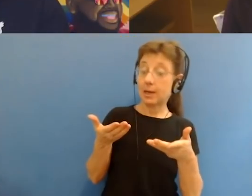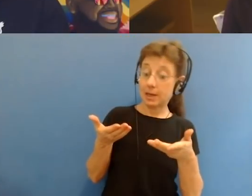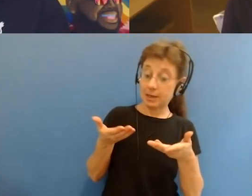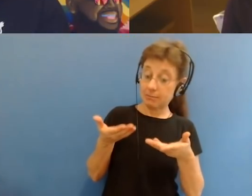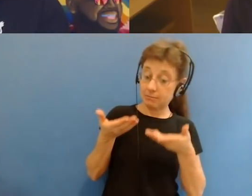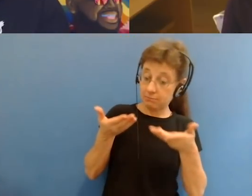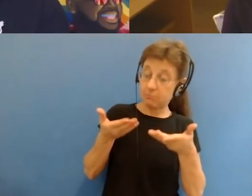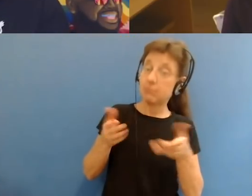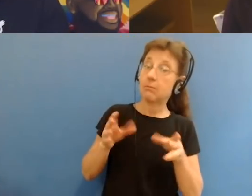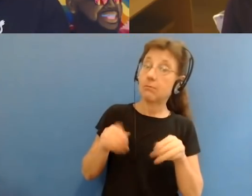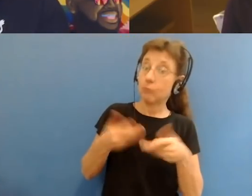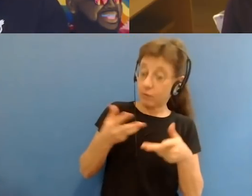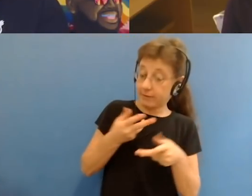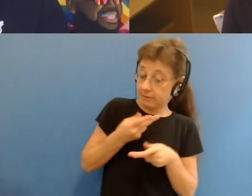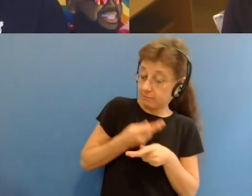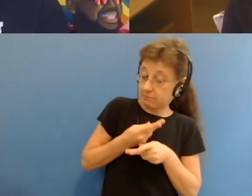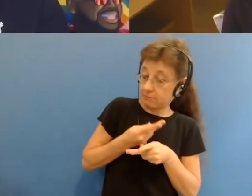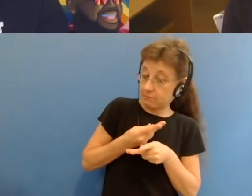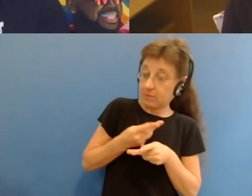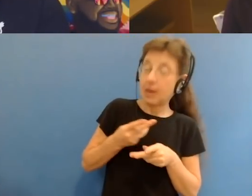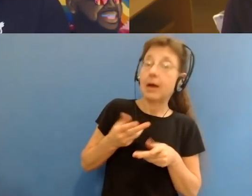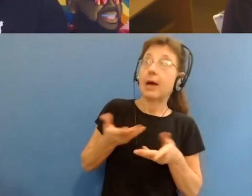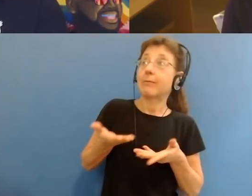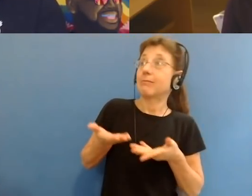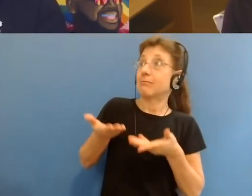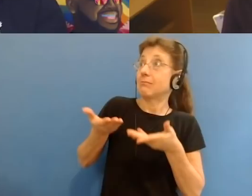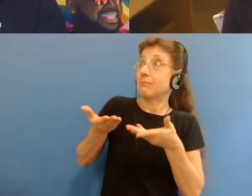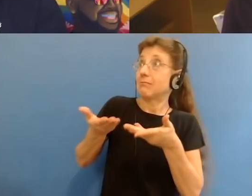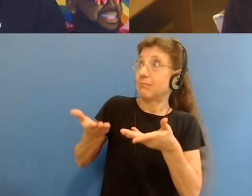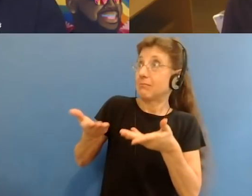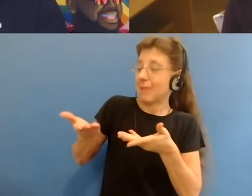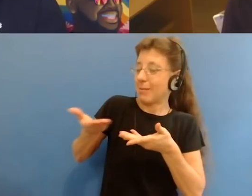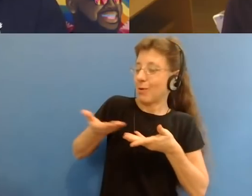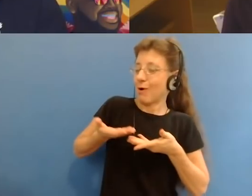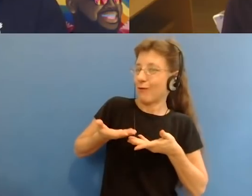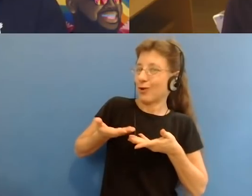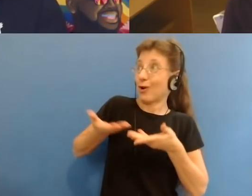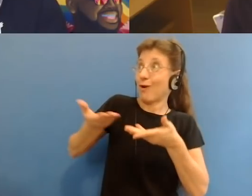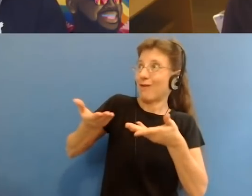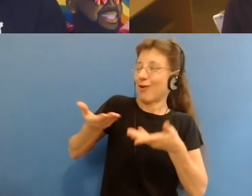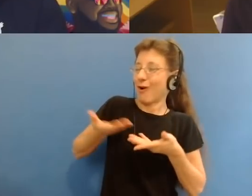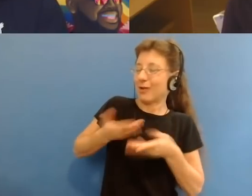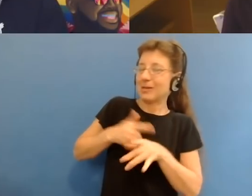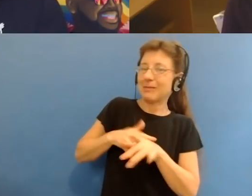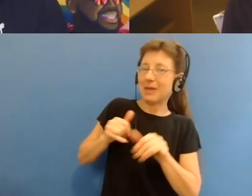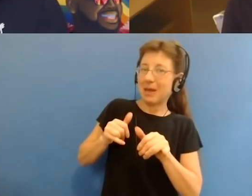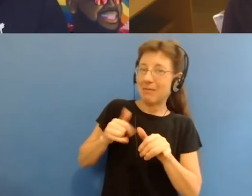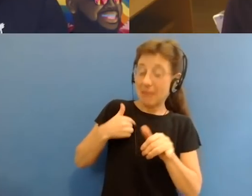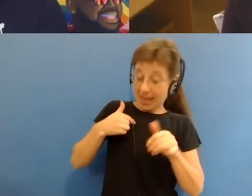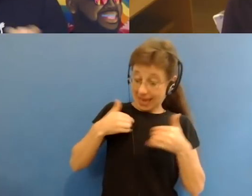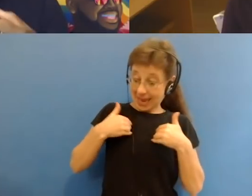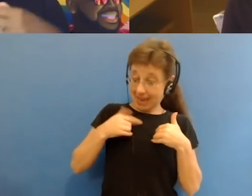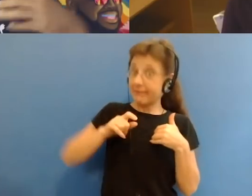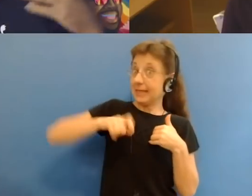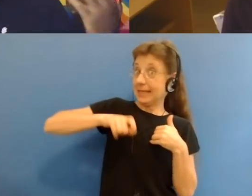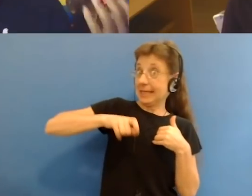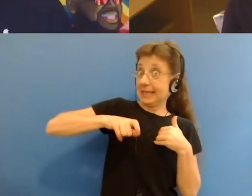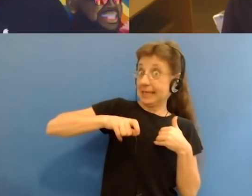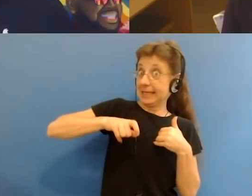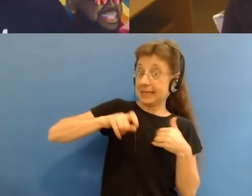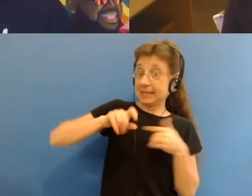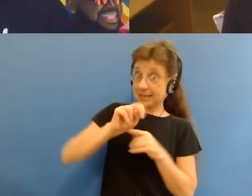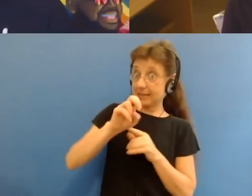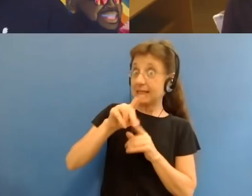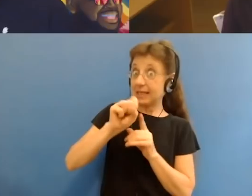myself. So I don't forget that I always have needs that have to be met. If those needs are not met, then I begin to